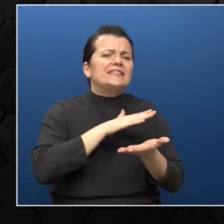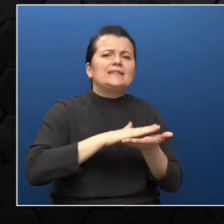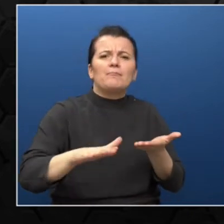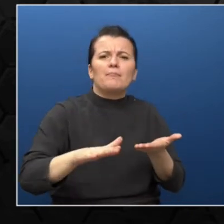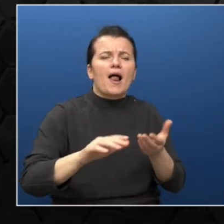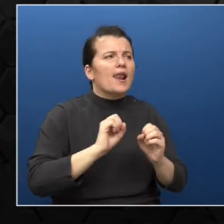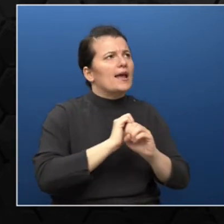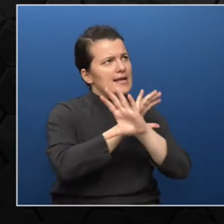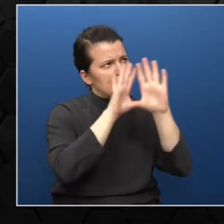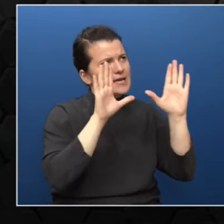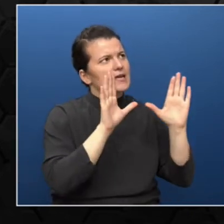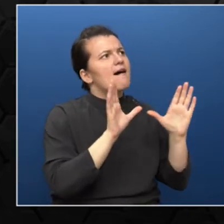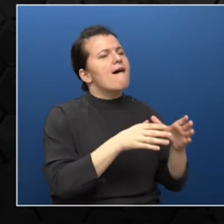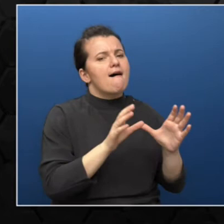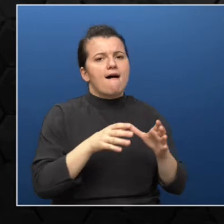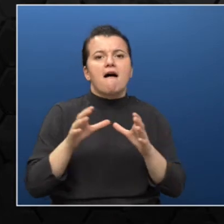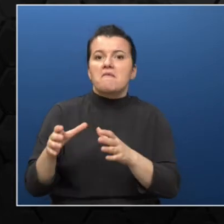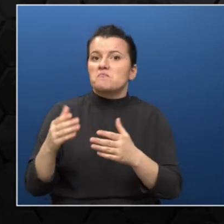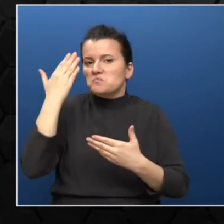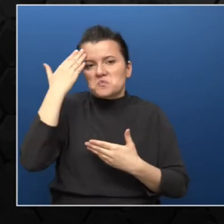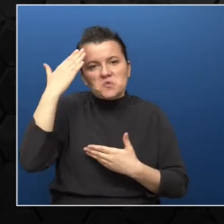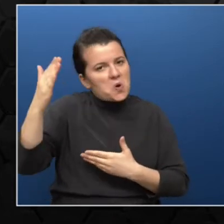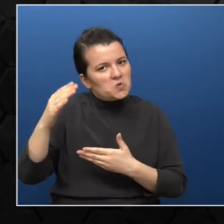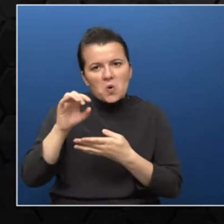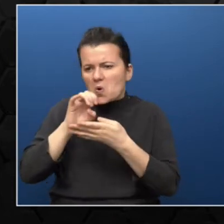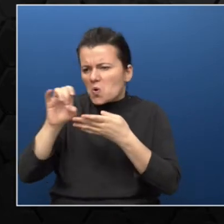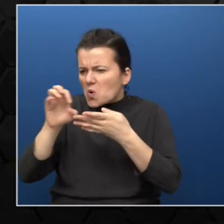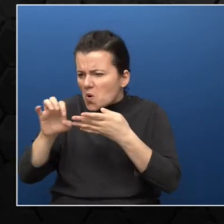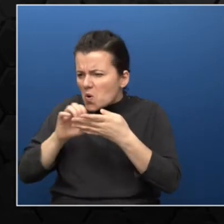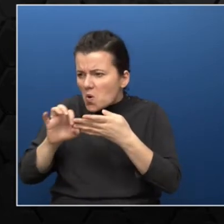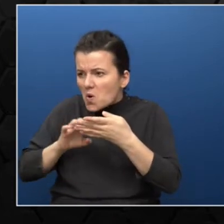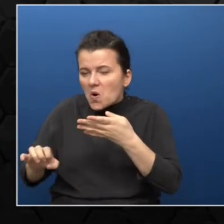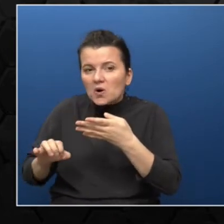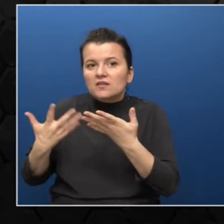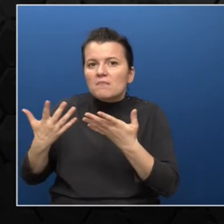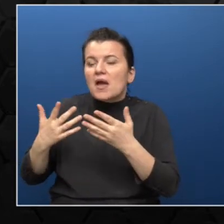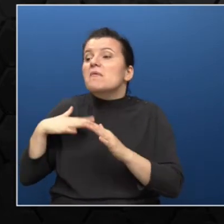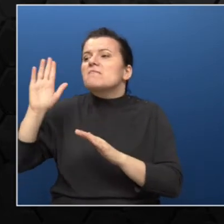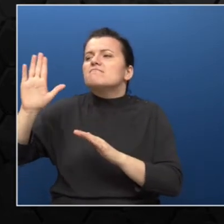maybe if you don't know how to code, get allies involved who know how to code.